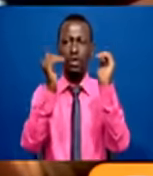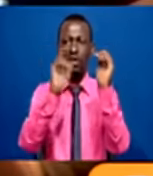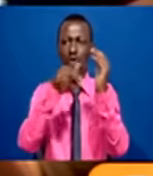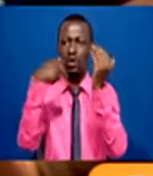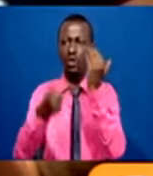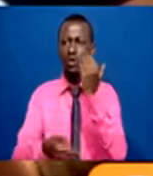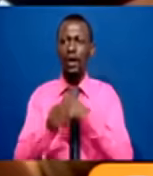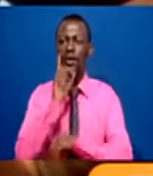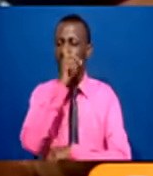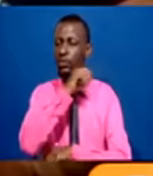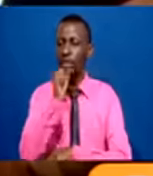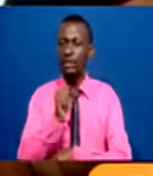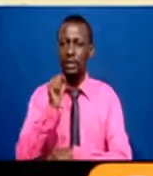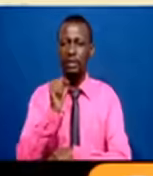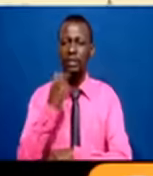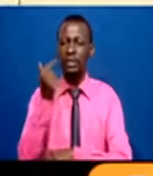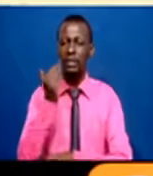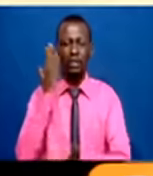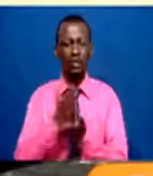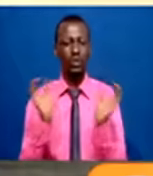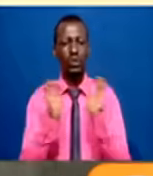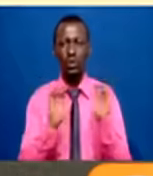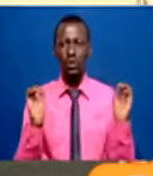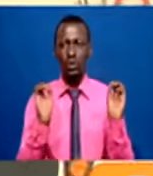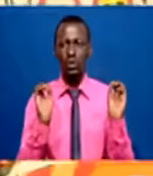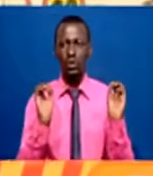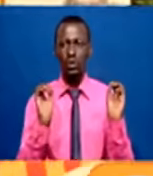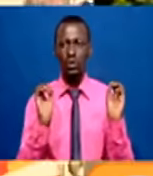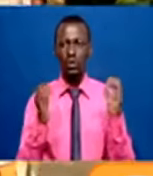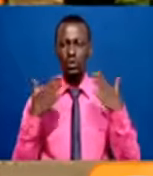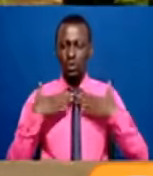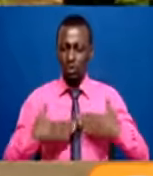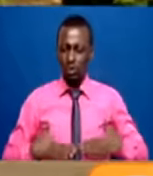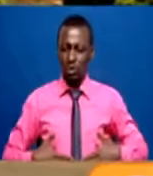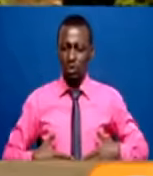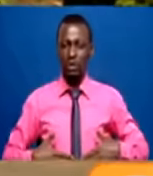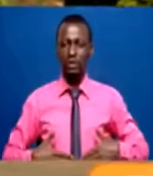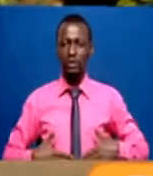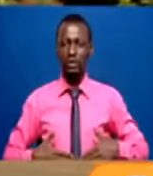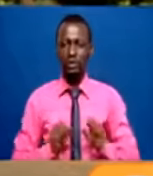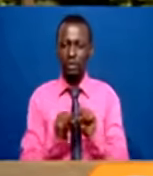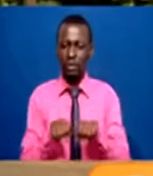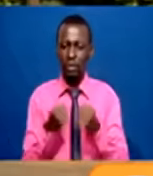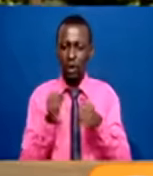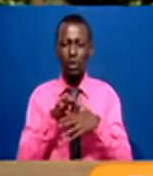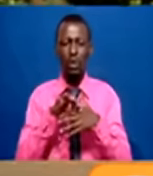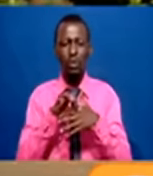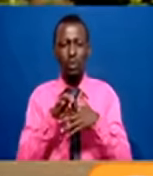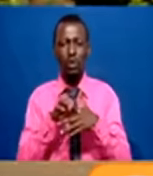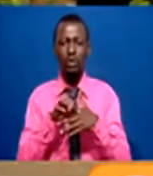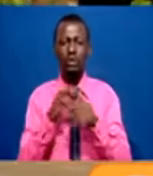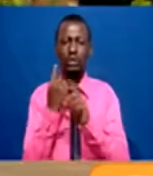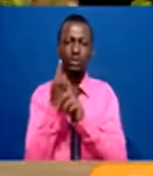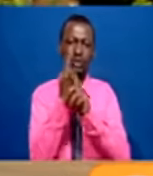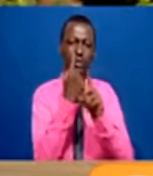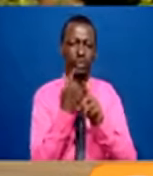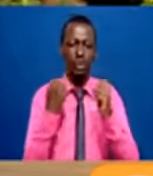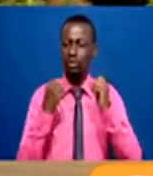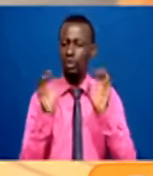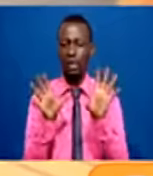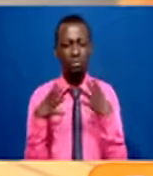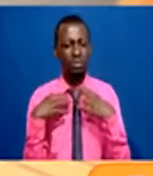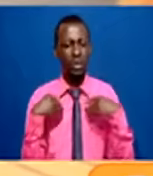mezzanine floor. That one, we rule it out. My boy had fractured in the body. There were broken bones, dislocation of the bone. That one, we don't agree on